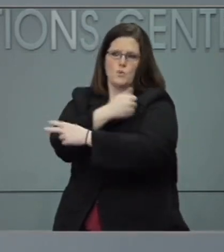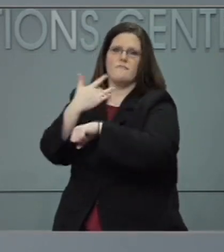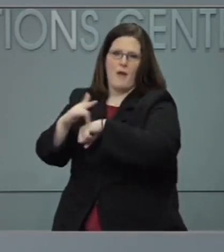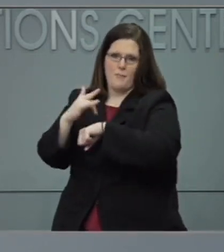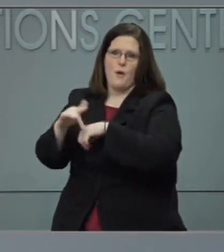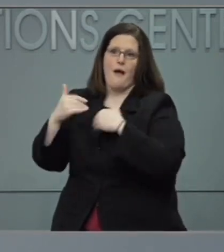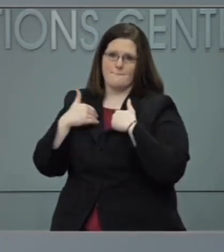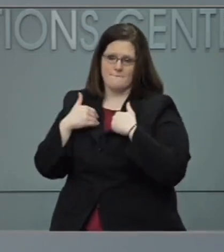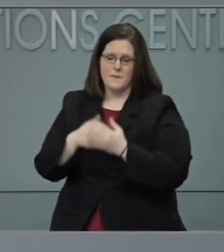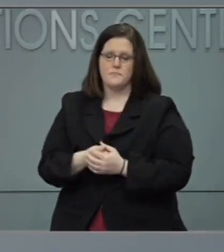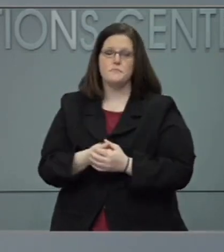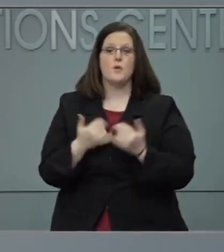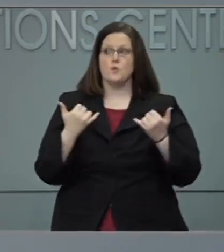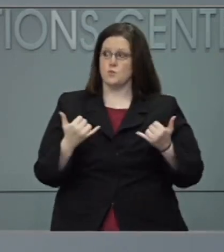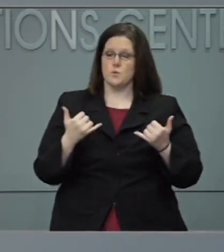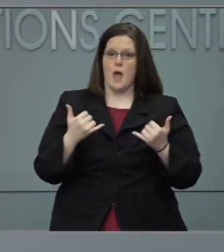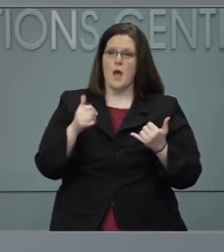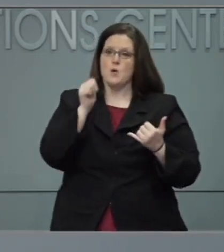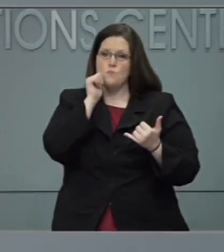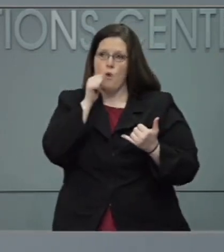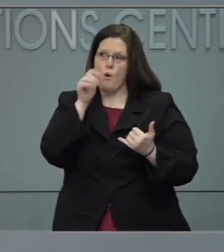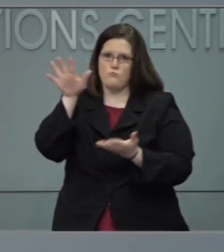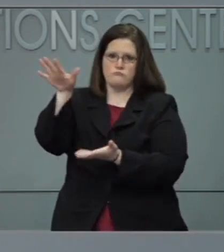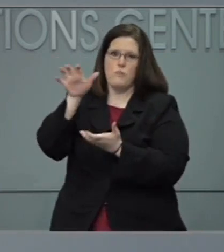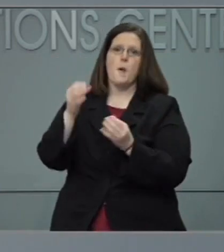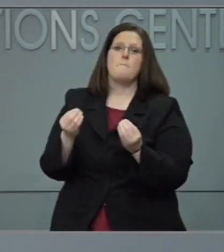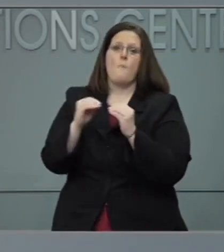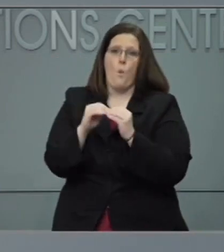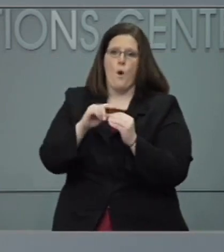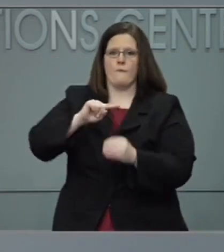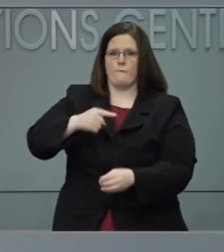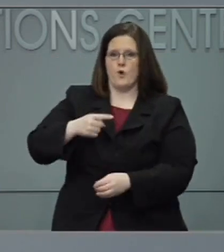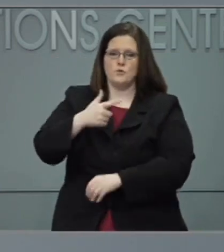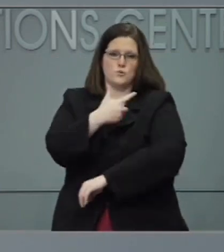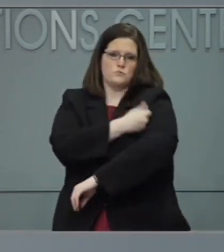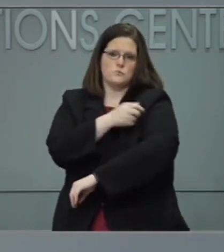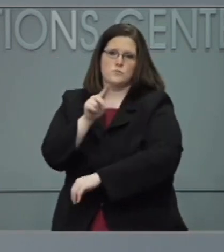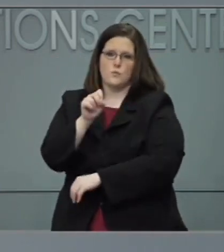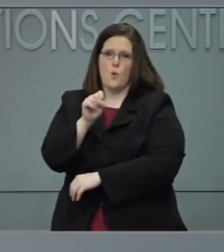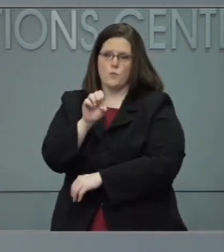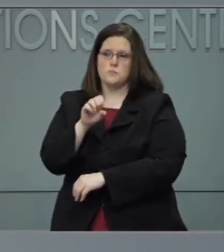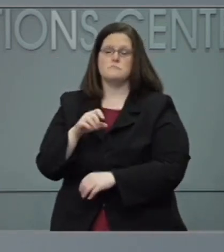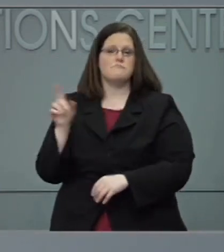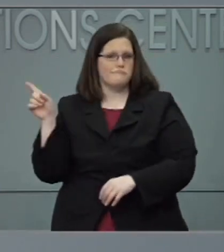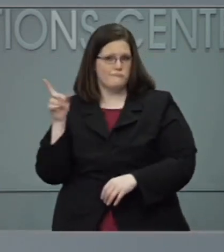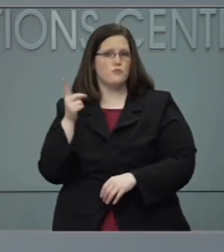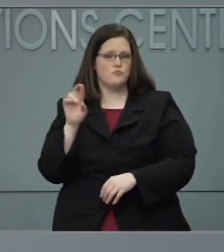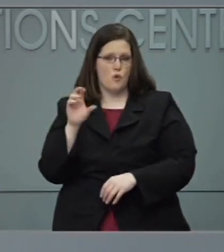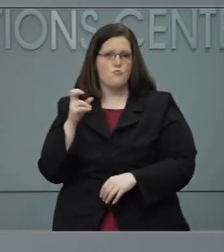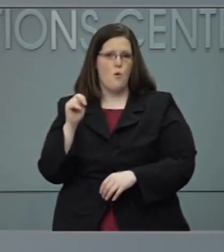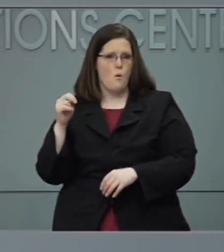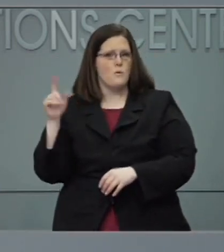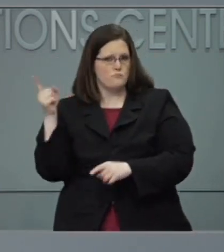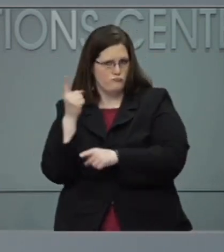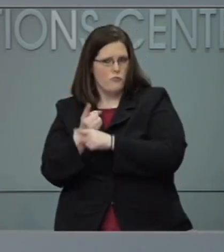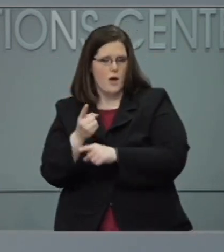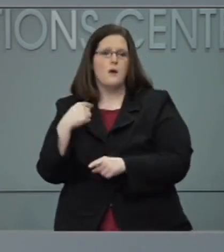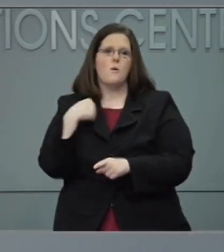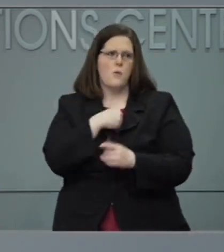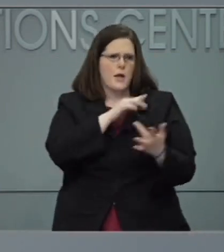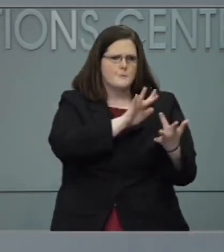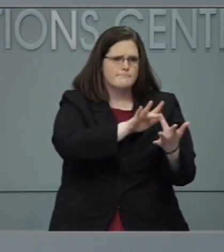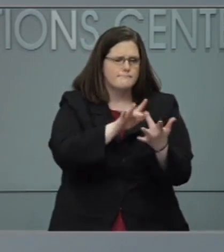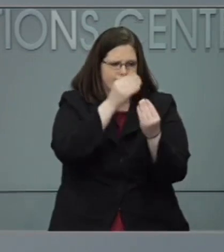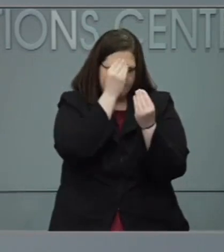dose inventories today and tomorrow. We have, as Dr. Cohen said, asked our providers to reach out proactively